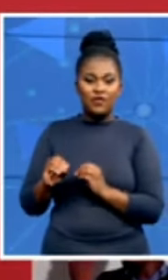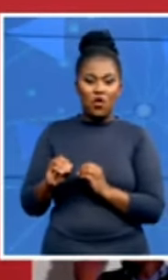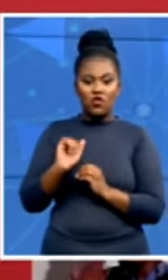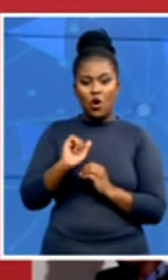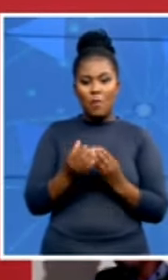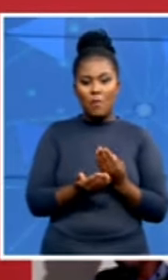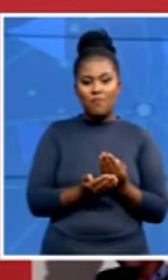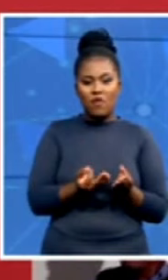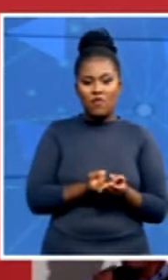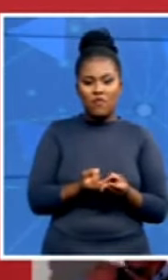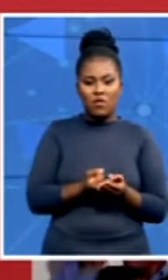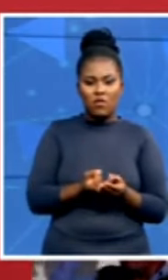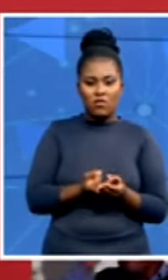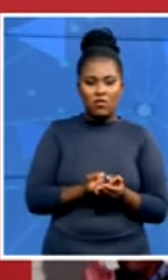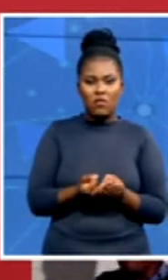Would you agree with me